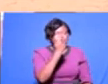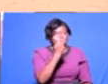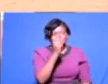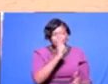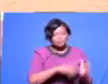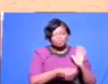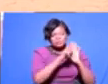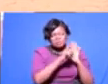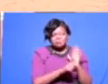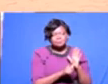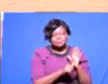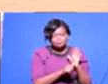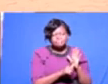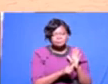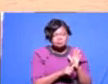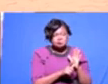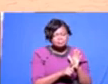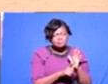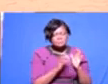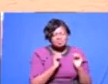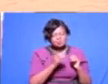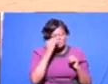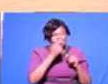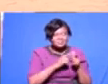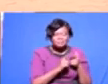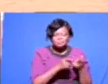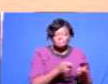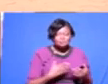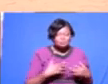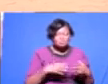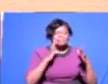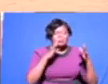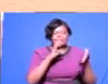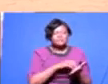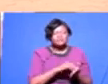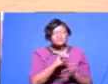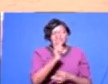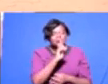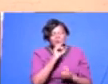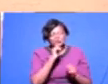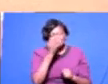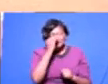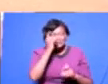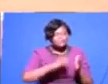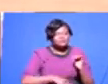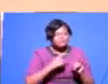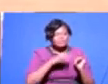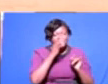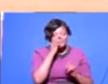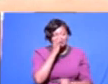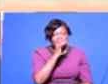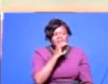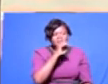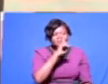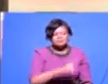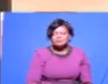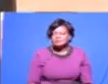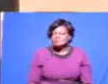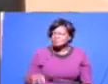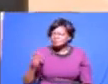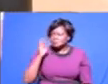lessons, you're also seeking a top seat here in Nairobi, what lessons can we get from them? I think the biggest one is that Kibaki was